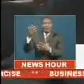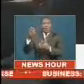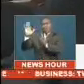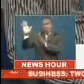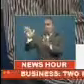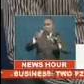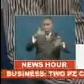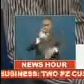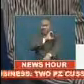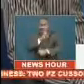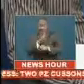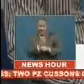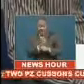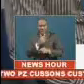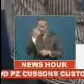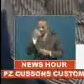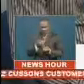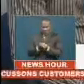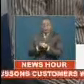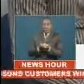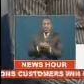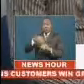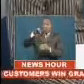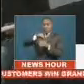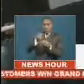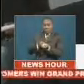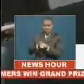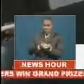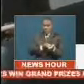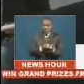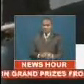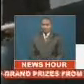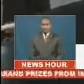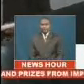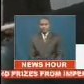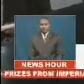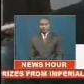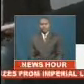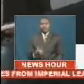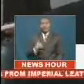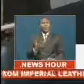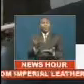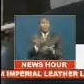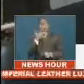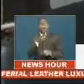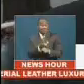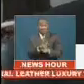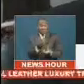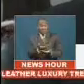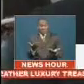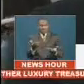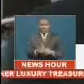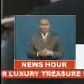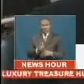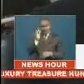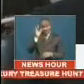irrigation, biogas, mini hydro, and improved cook stoves. I wish to assure you that the Embassy of